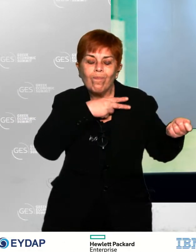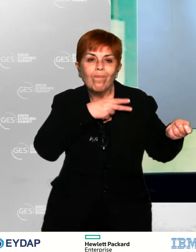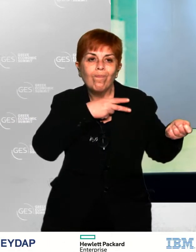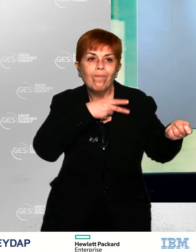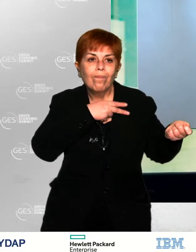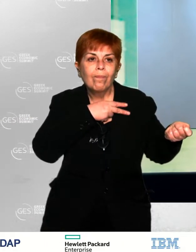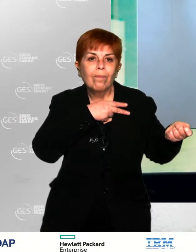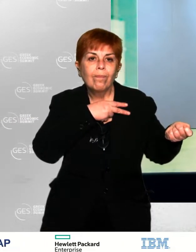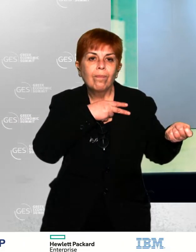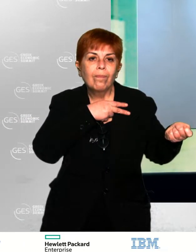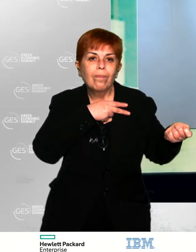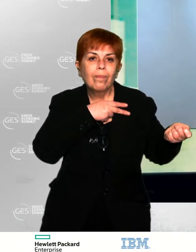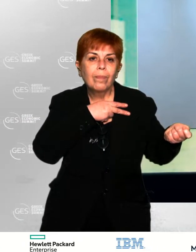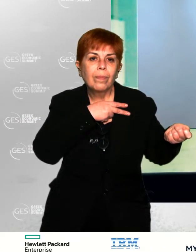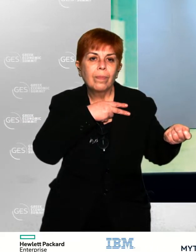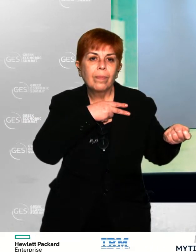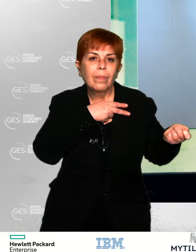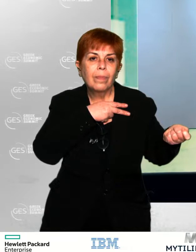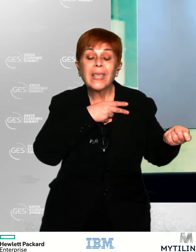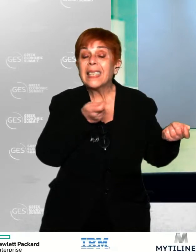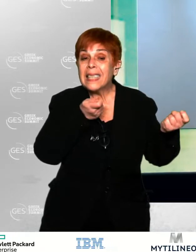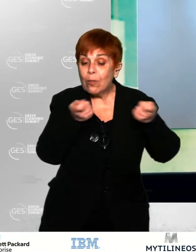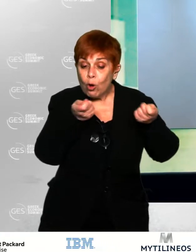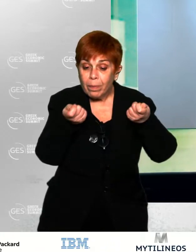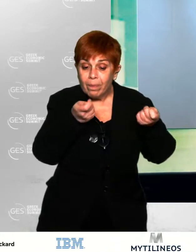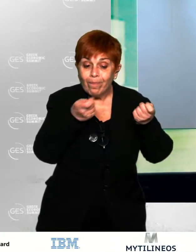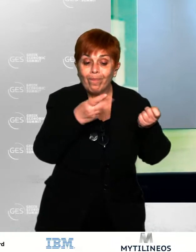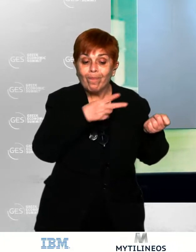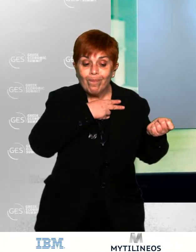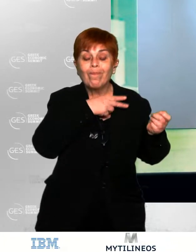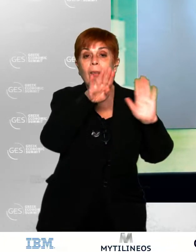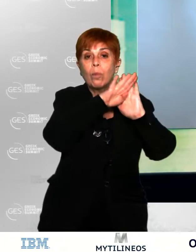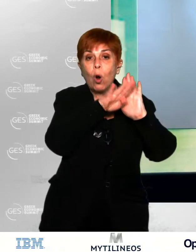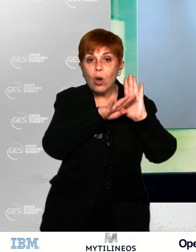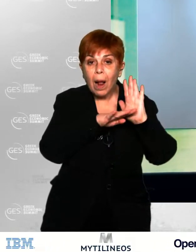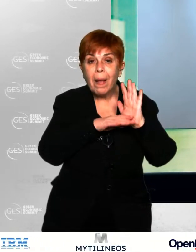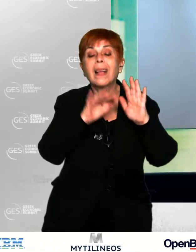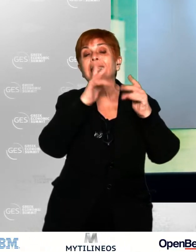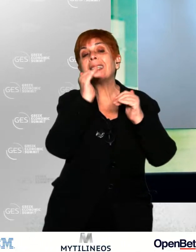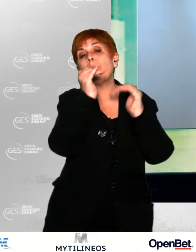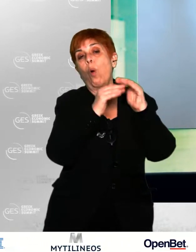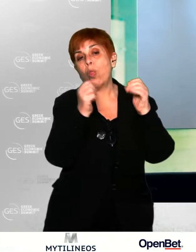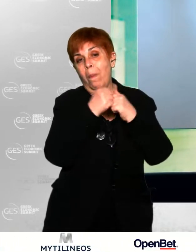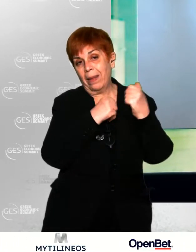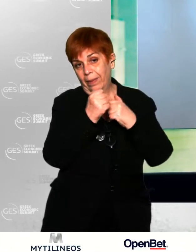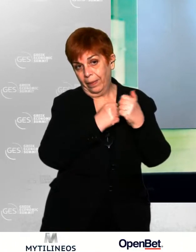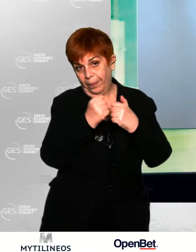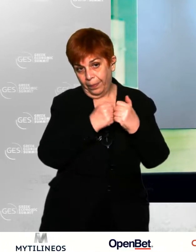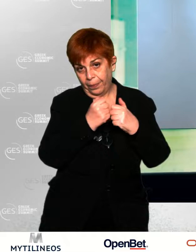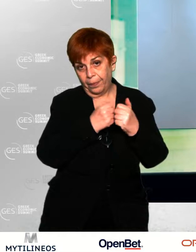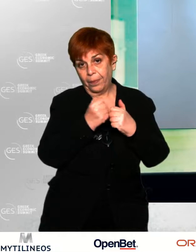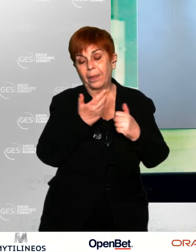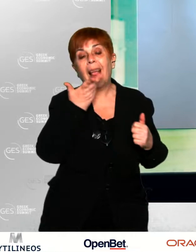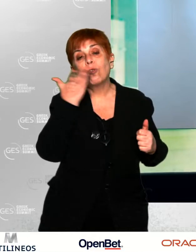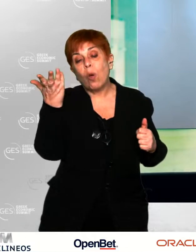infrastructure spending program. As far as I remember, you have opposed